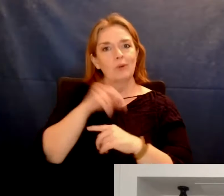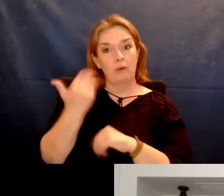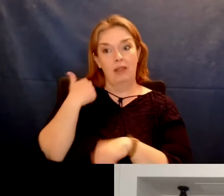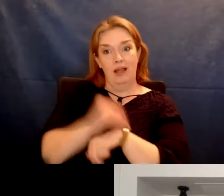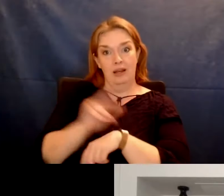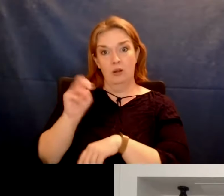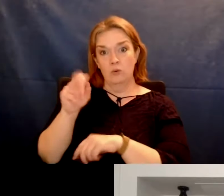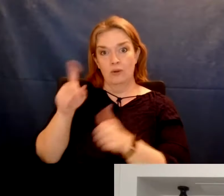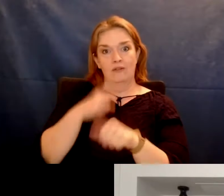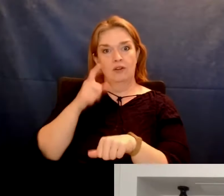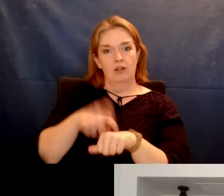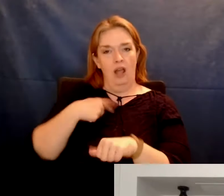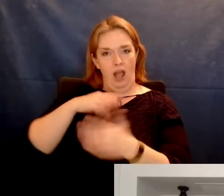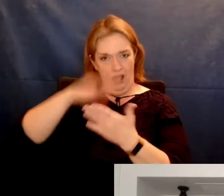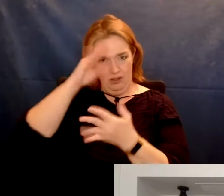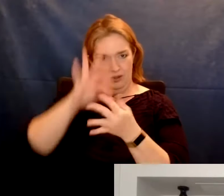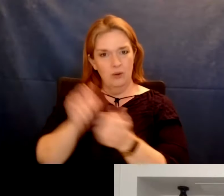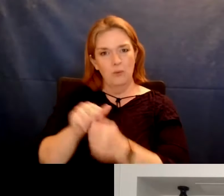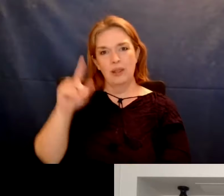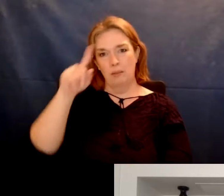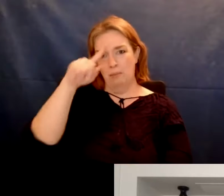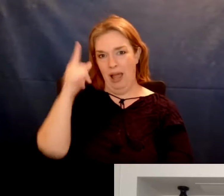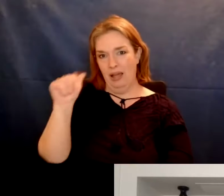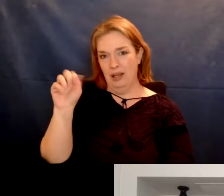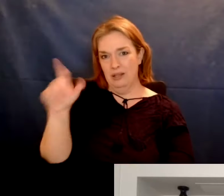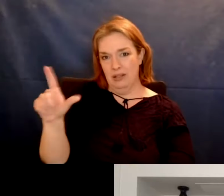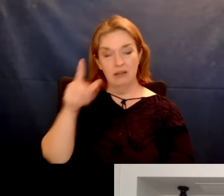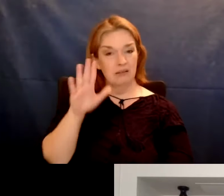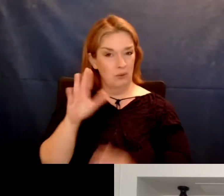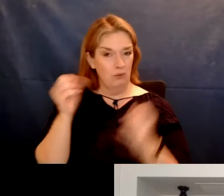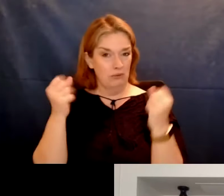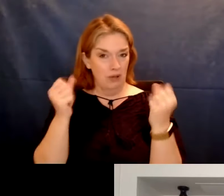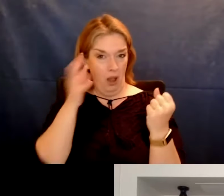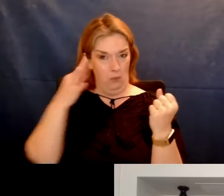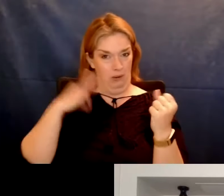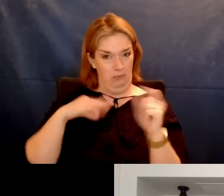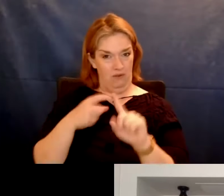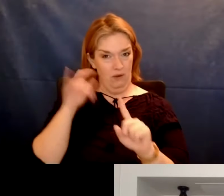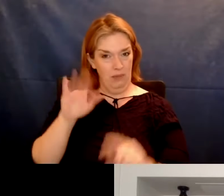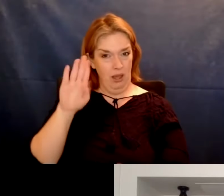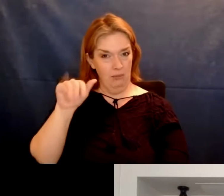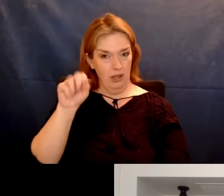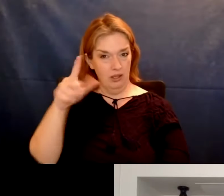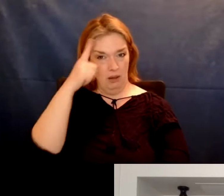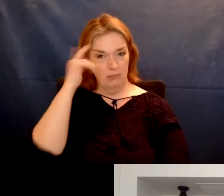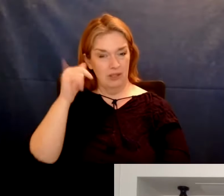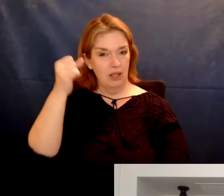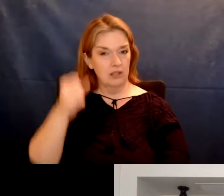first time of Black Sign Language. Do you think your poems would benefit from Black Sign Language because of the Southern dialect you